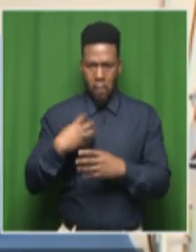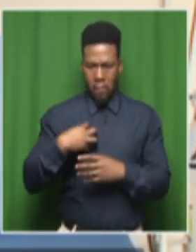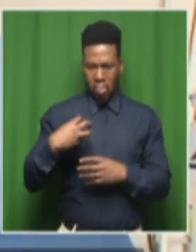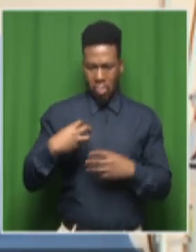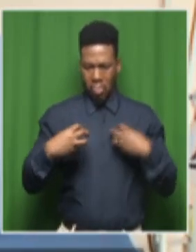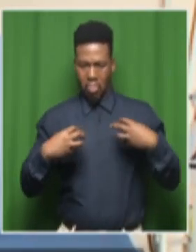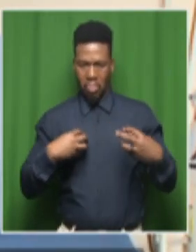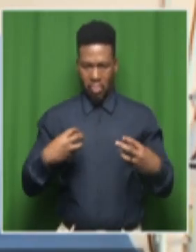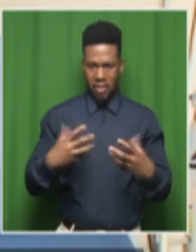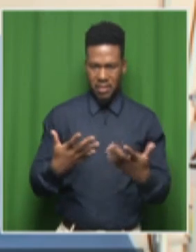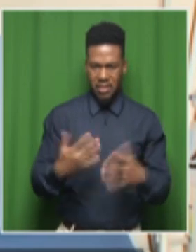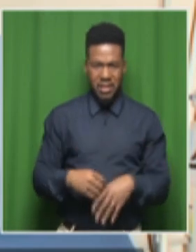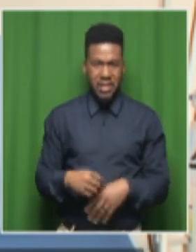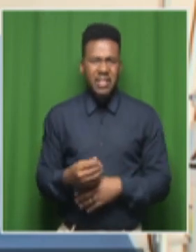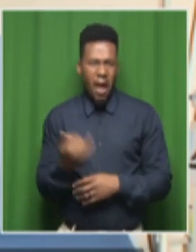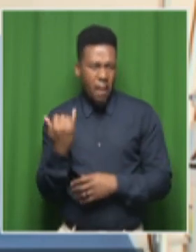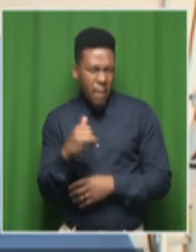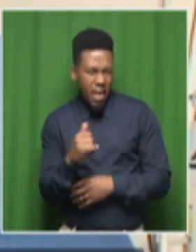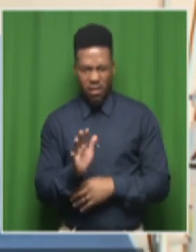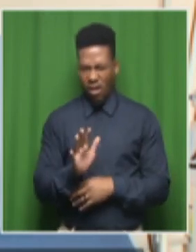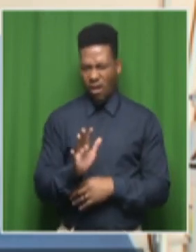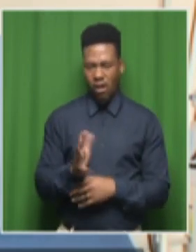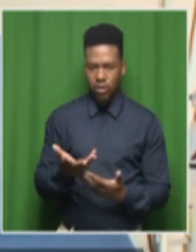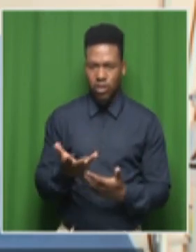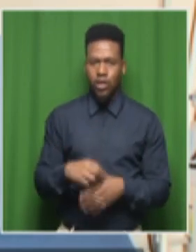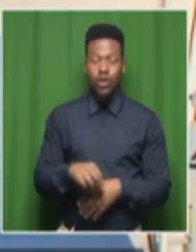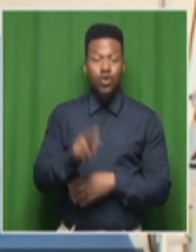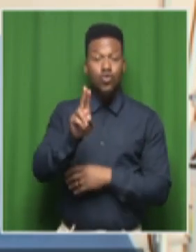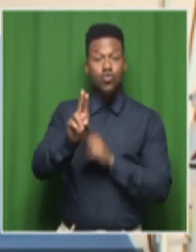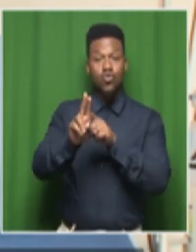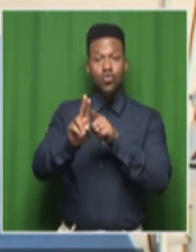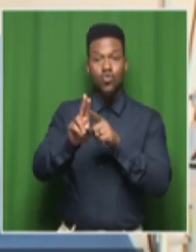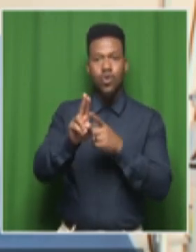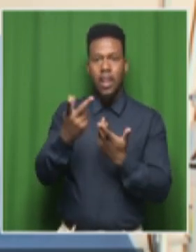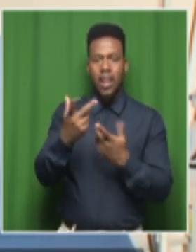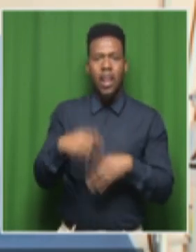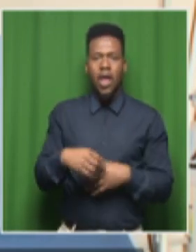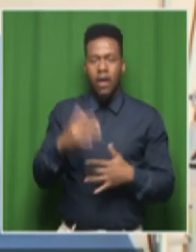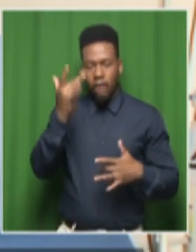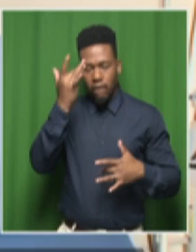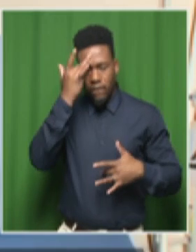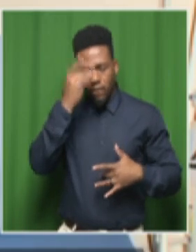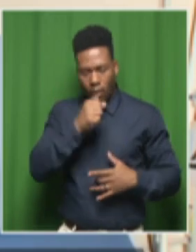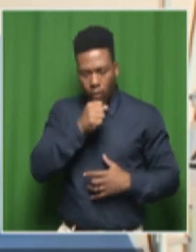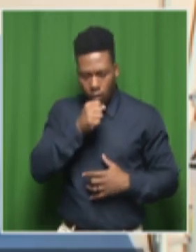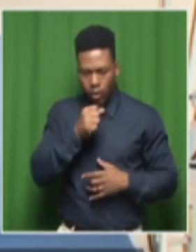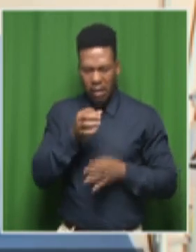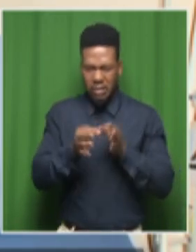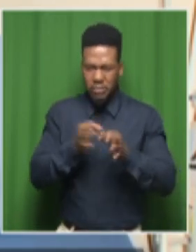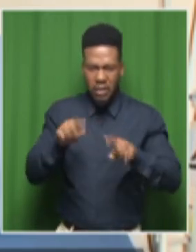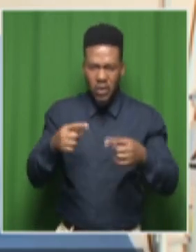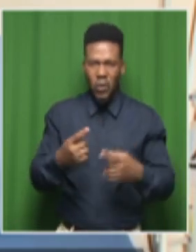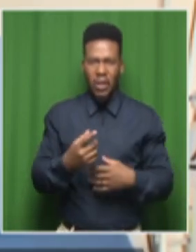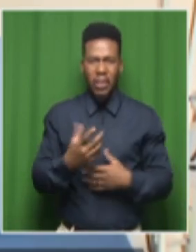not necessarily painful. U stands for unexplained fever, loss of weight, loss of